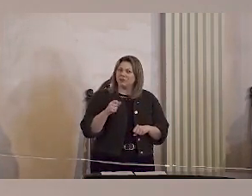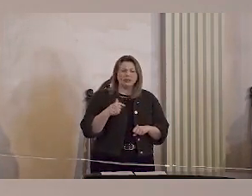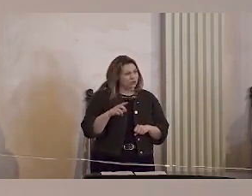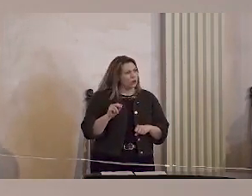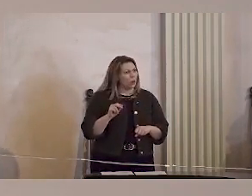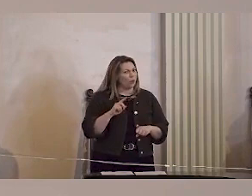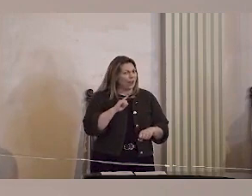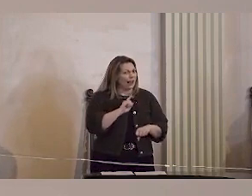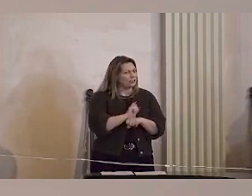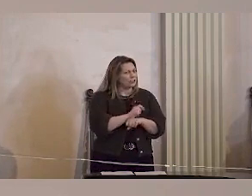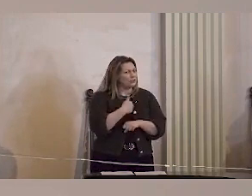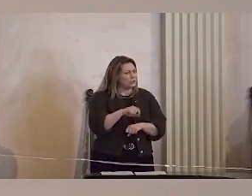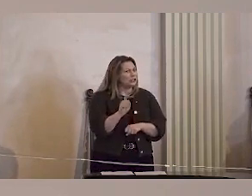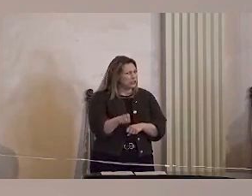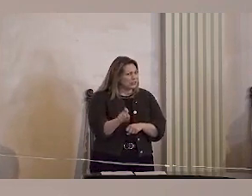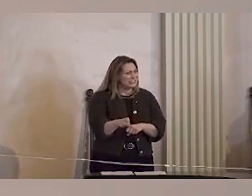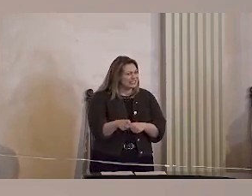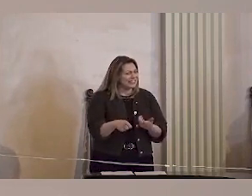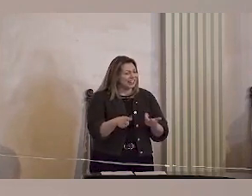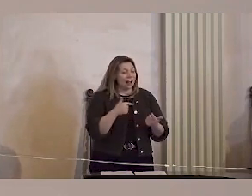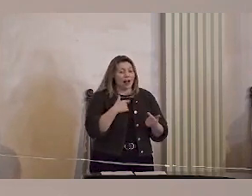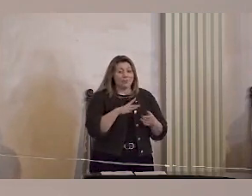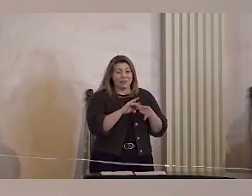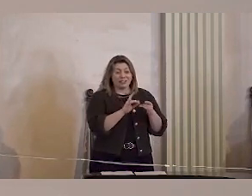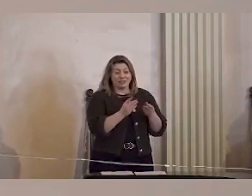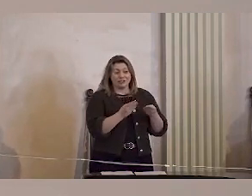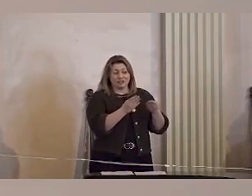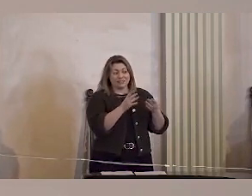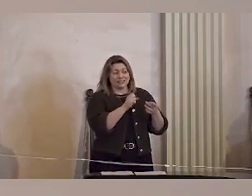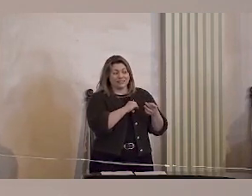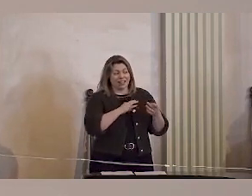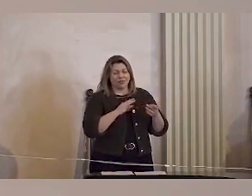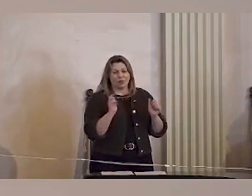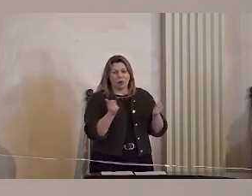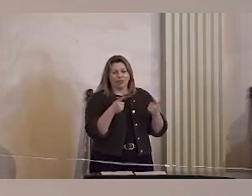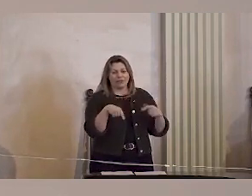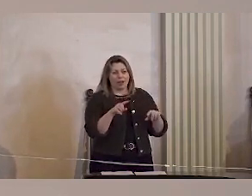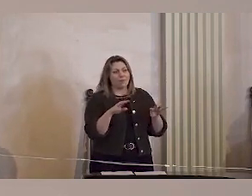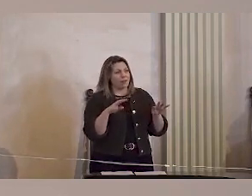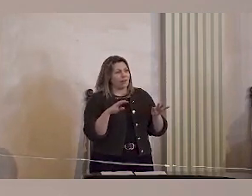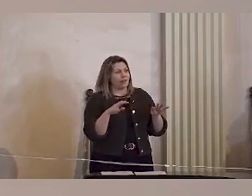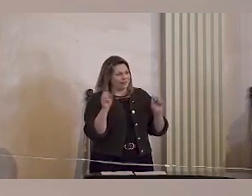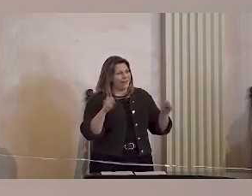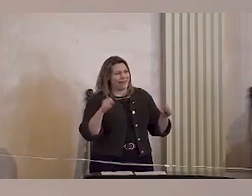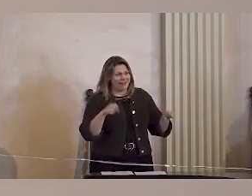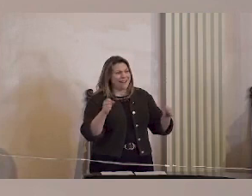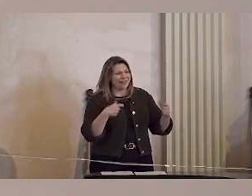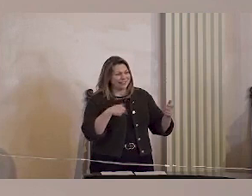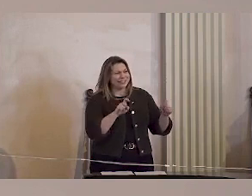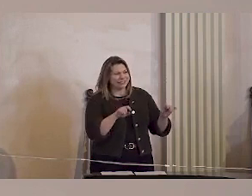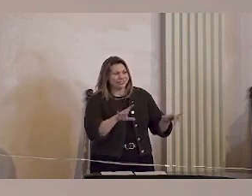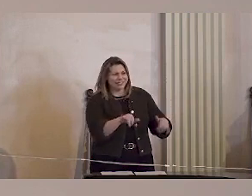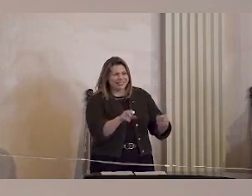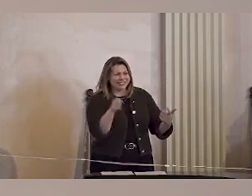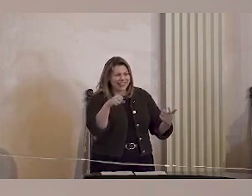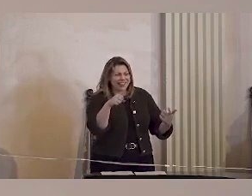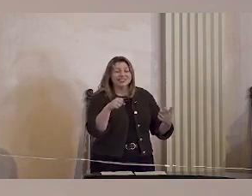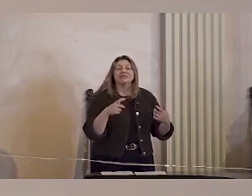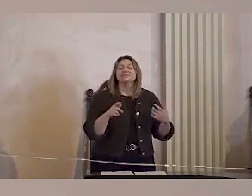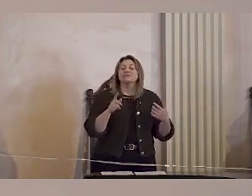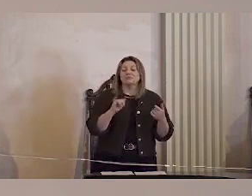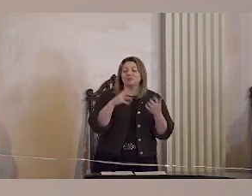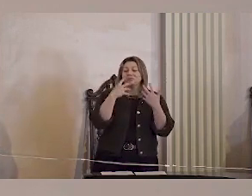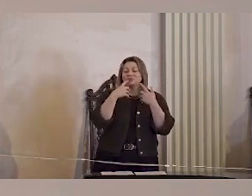should. No, we actually should. And when I brought it to my staff colleagues, everyone was enthusiastically supportive. And it